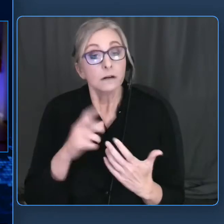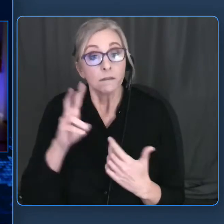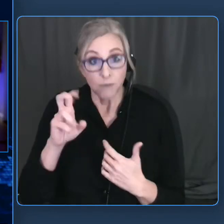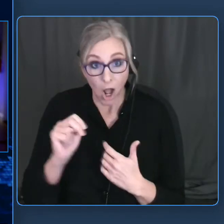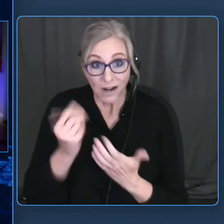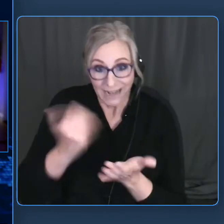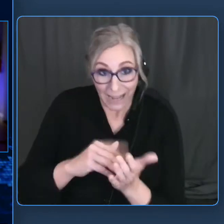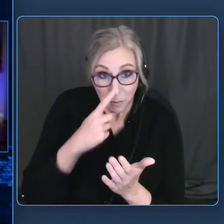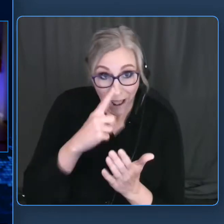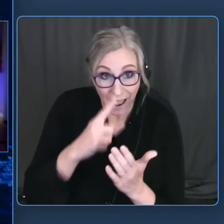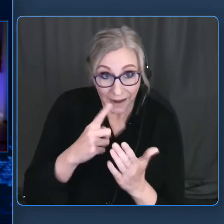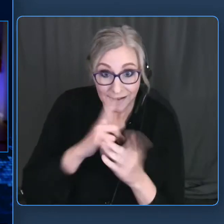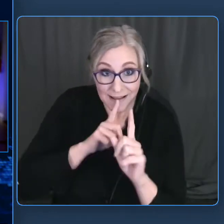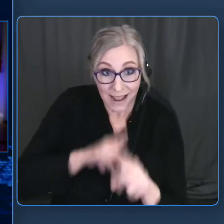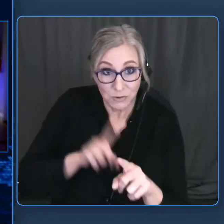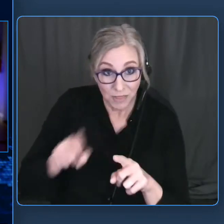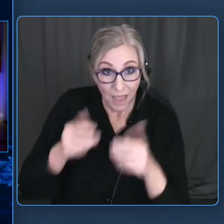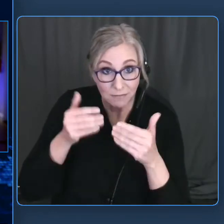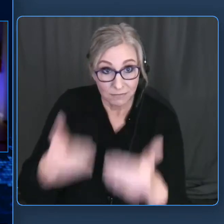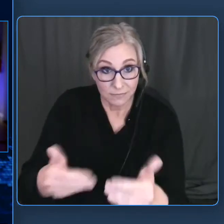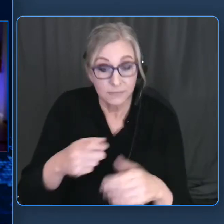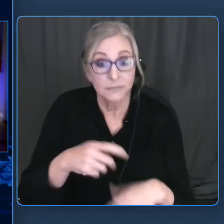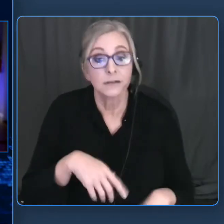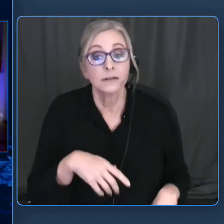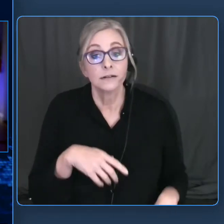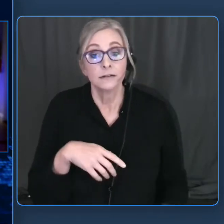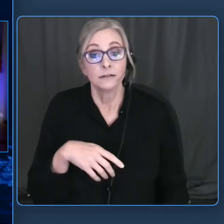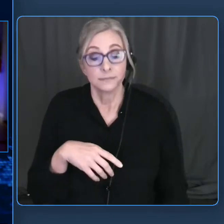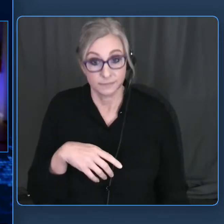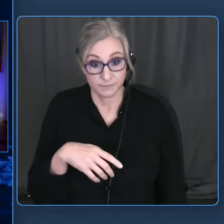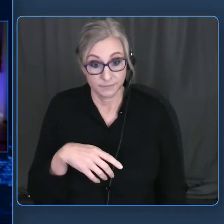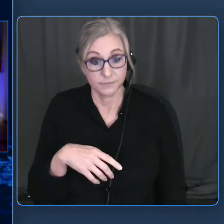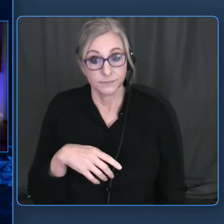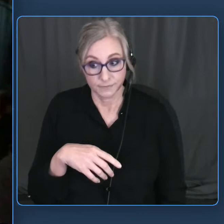Vaughn again to continue that conversation.